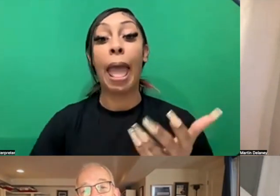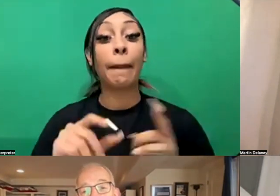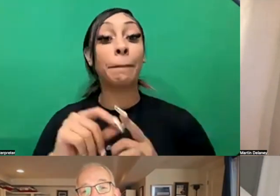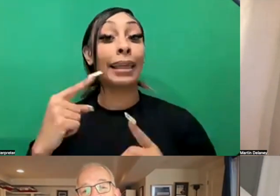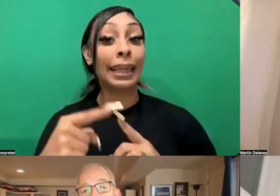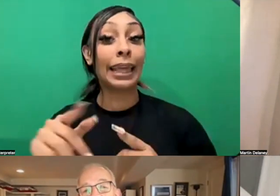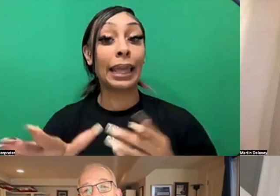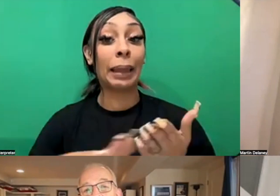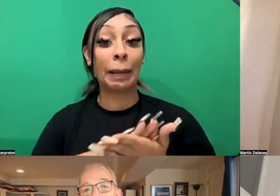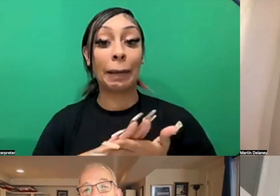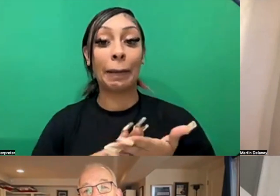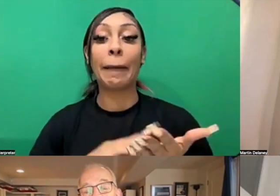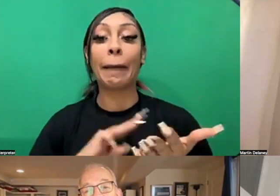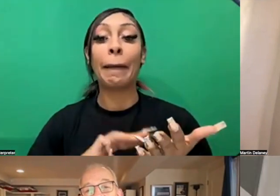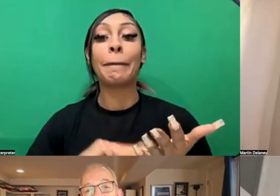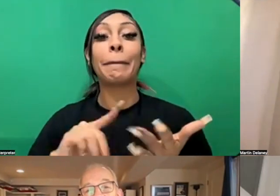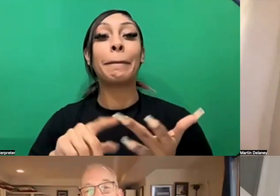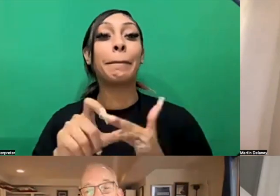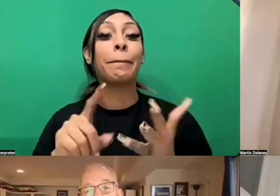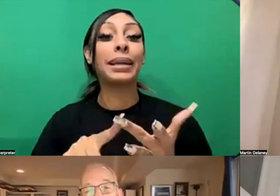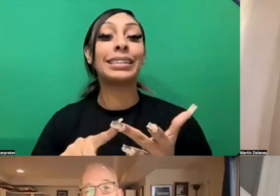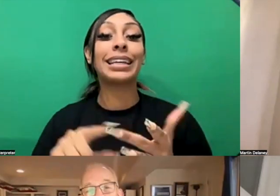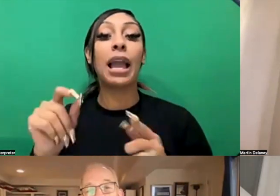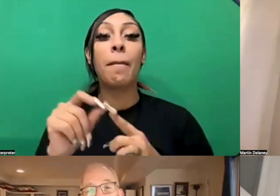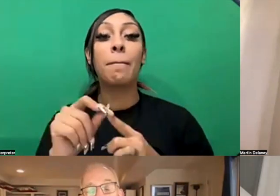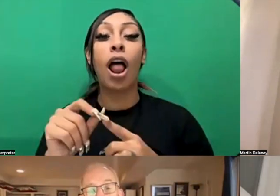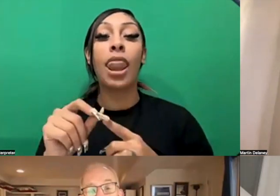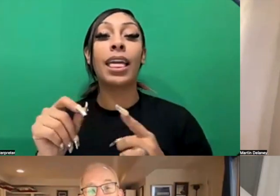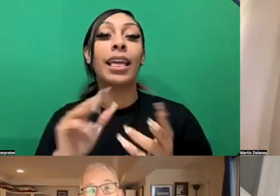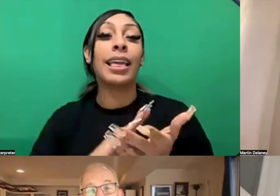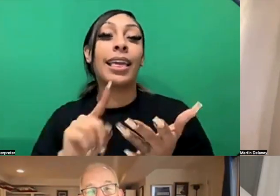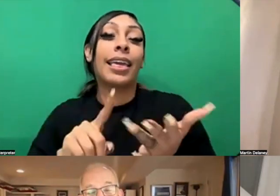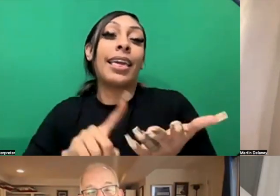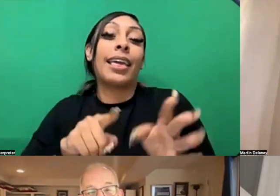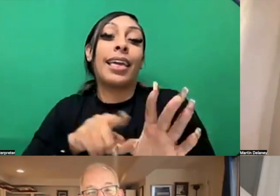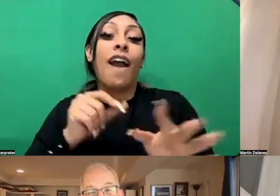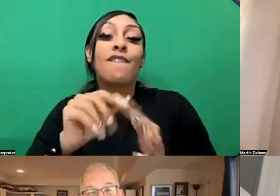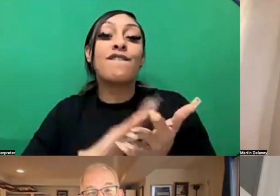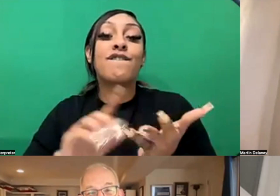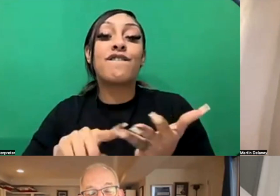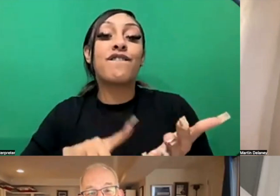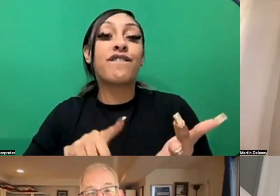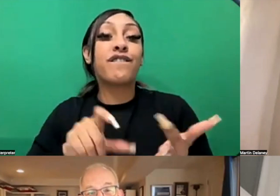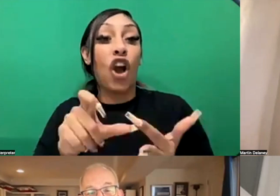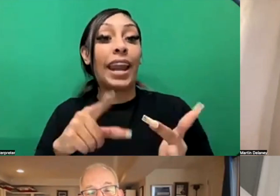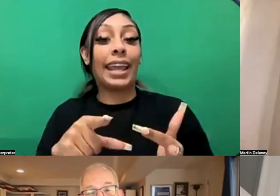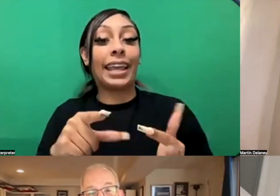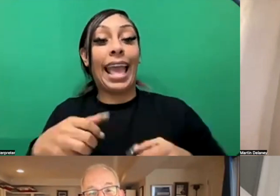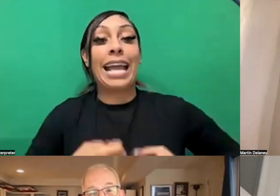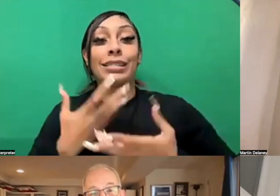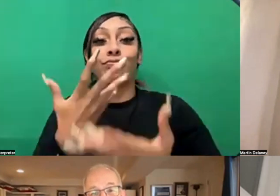MIDI polyphonic expression, the acronym, and is a way to use MIDI to